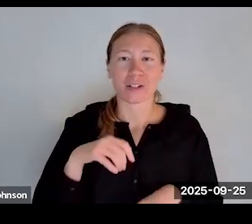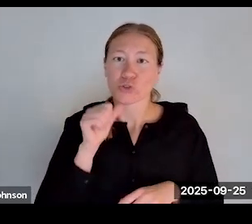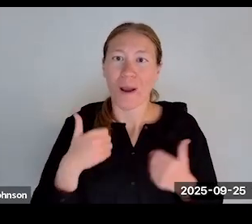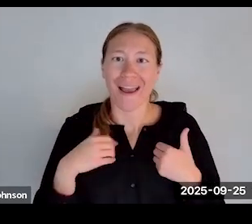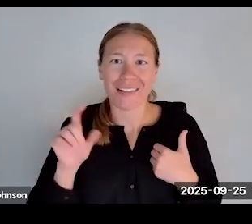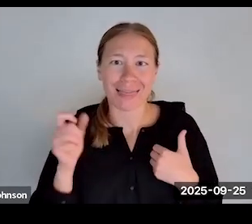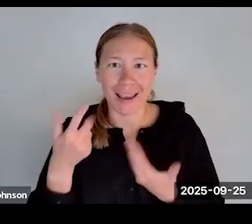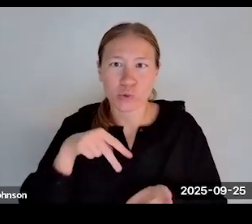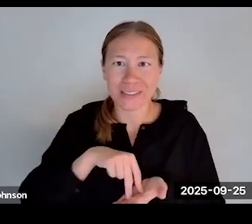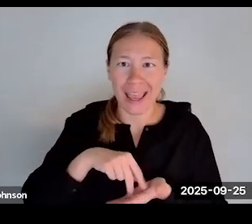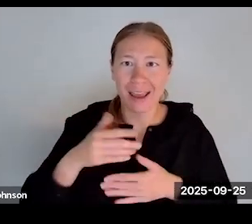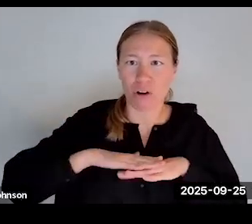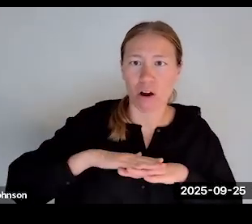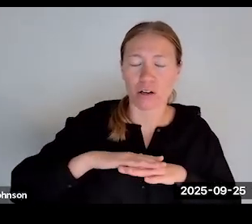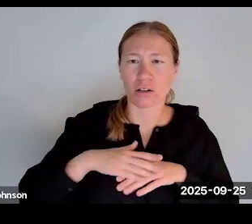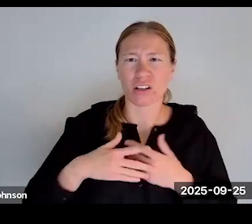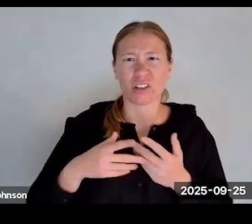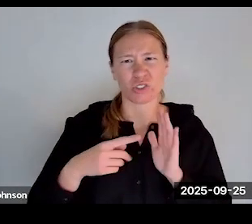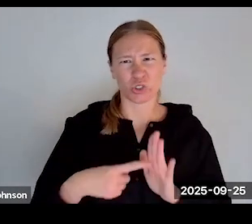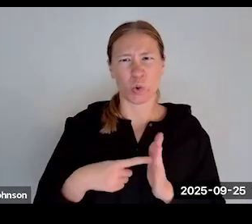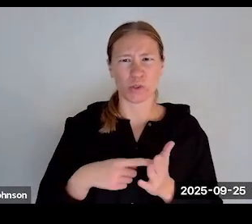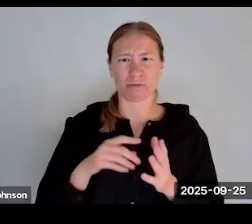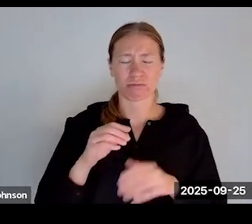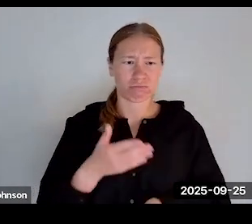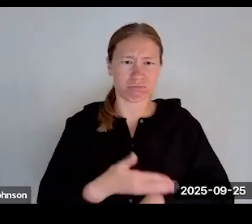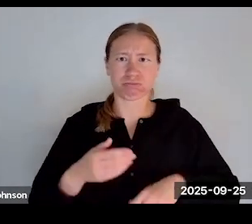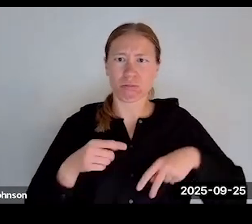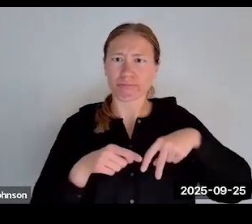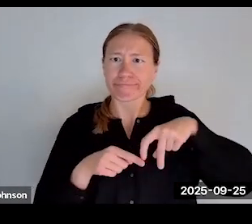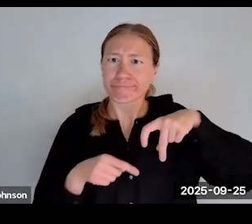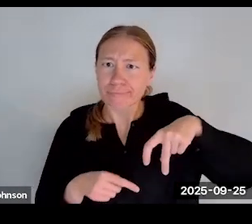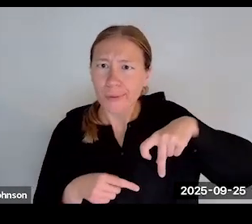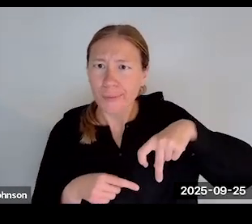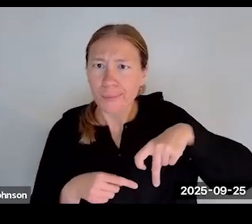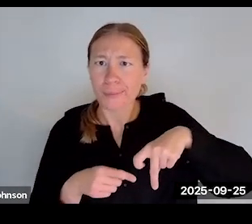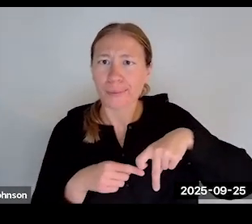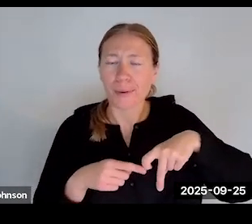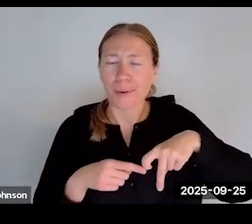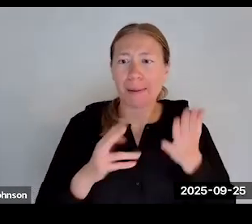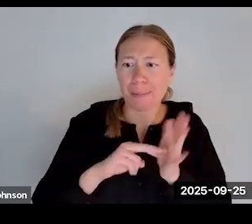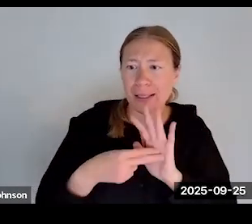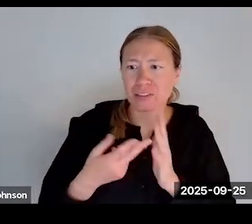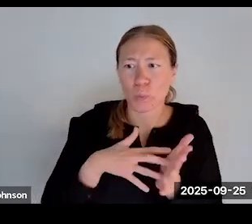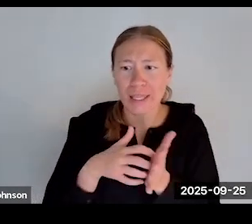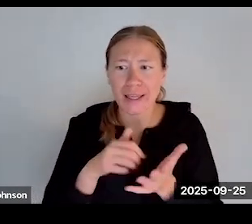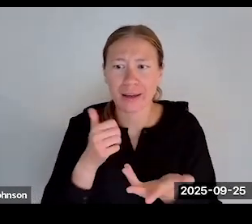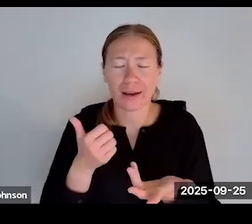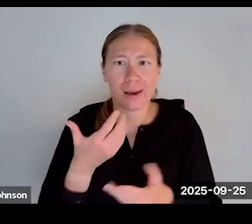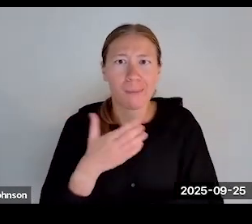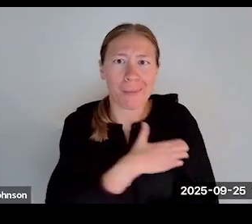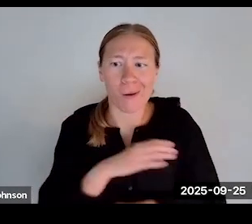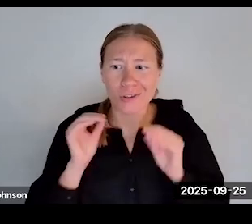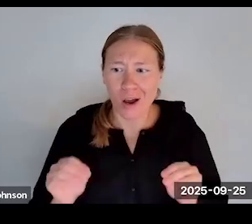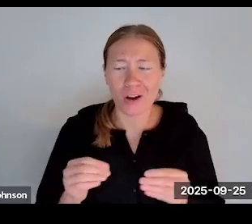not having a limb with being weak, powerless, or lacking credibility when we're talking about a conversation or an